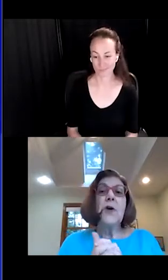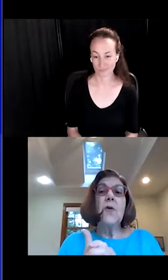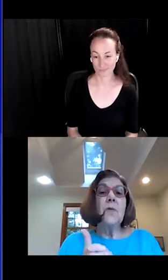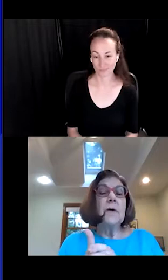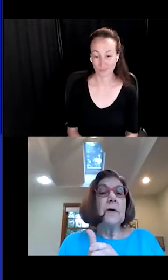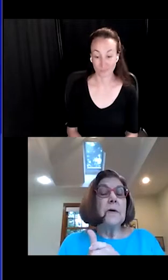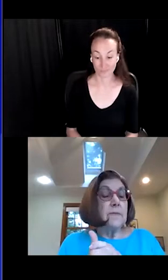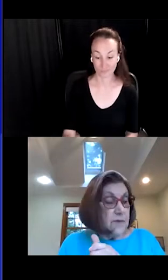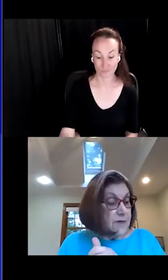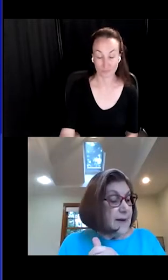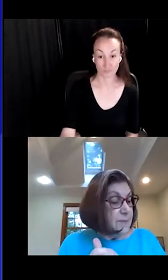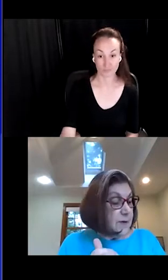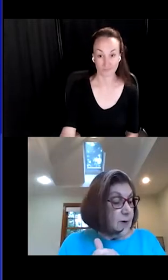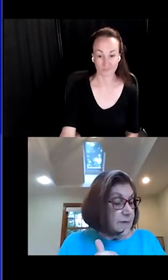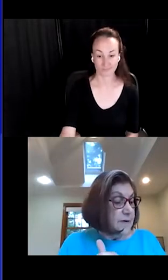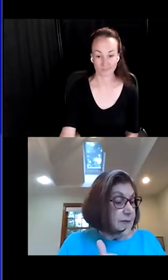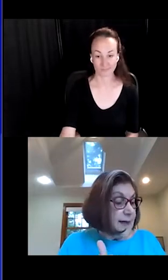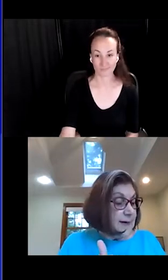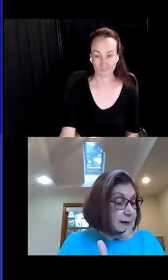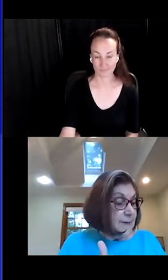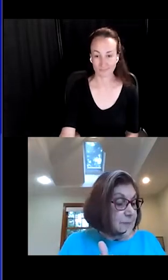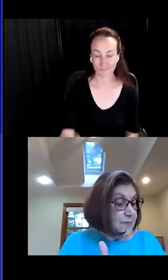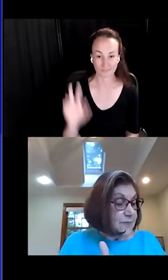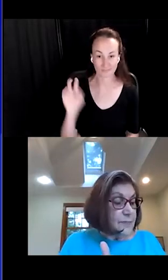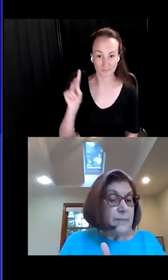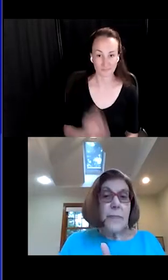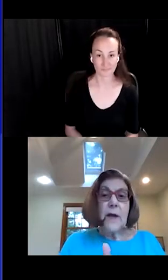We know, for example, however, that